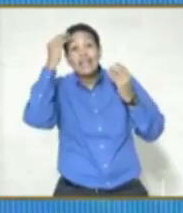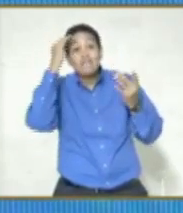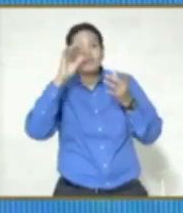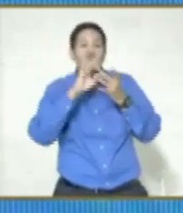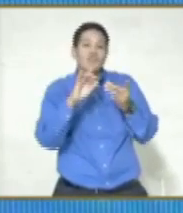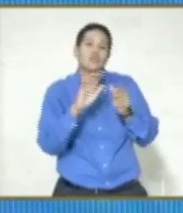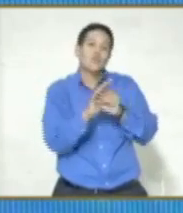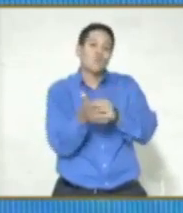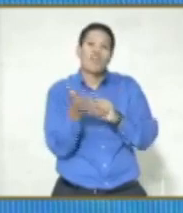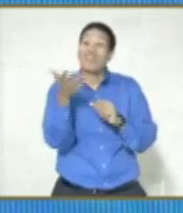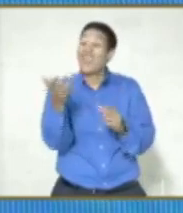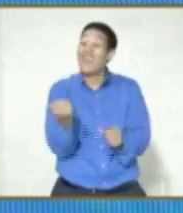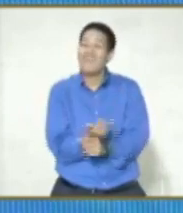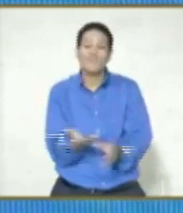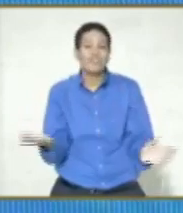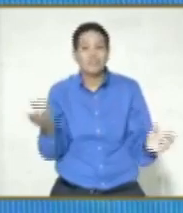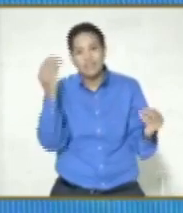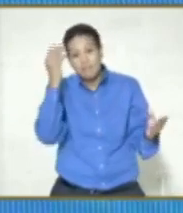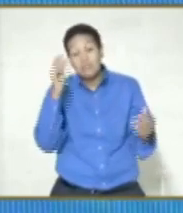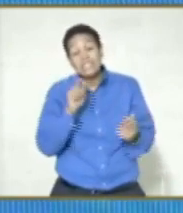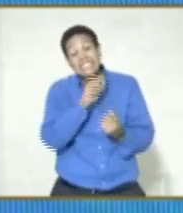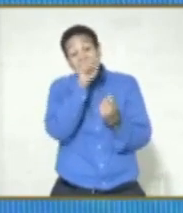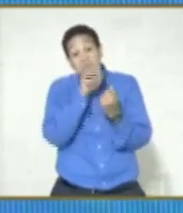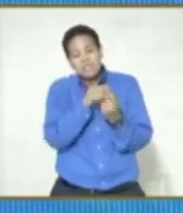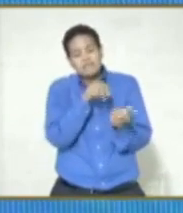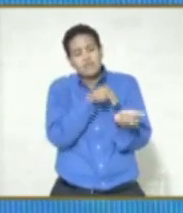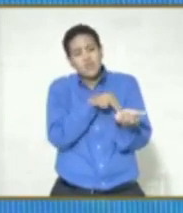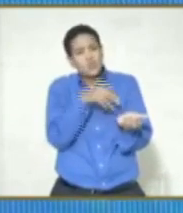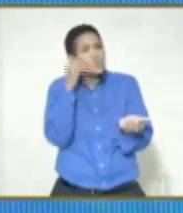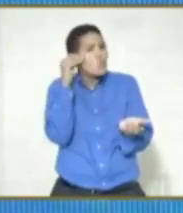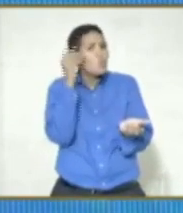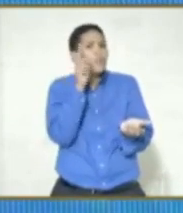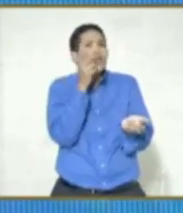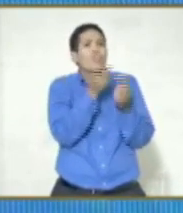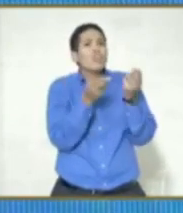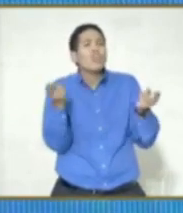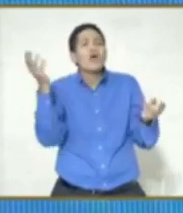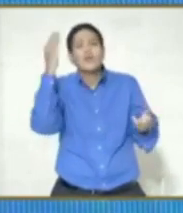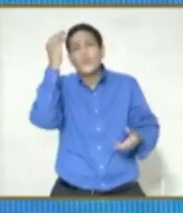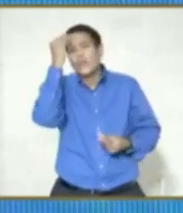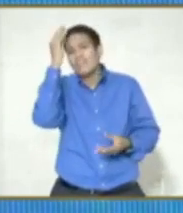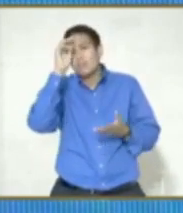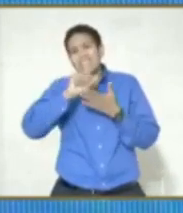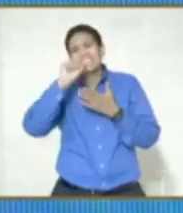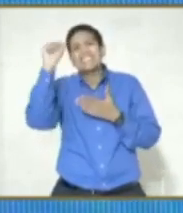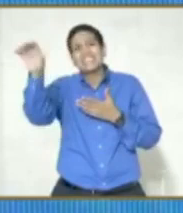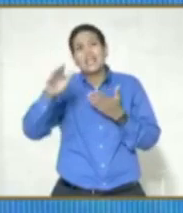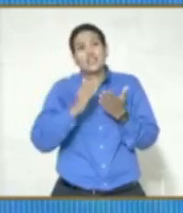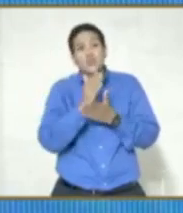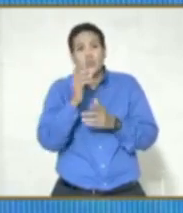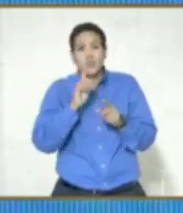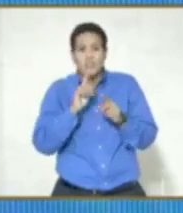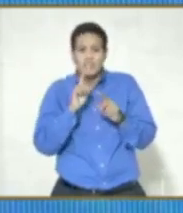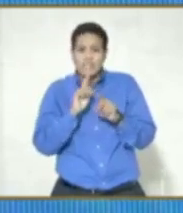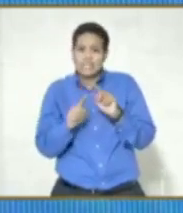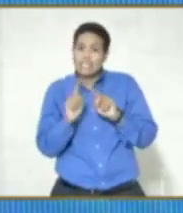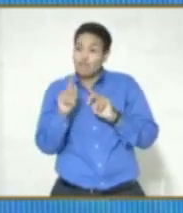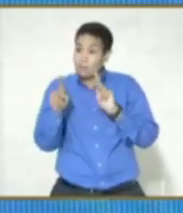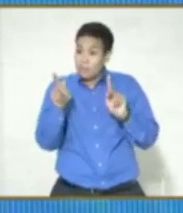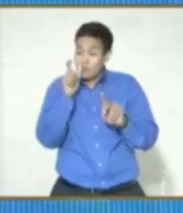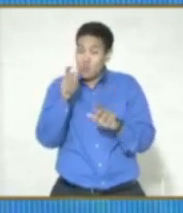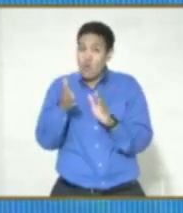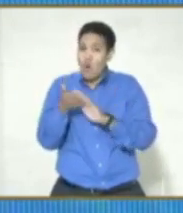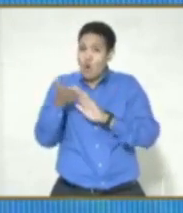COVID-19. Specific to the nursing homes, I know the information has been sent out through the matrons that operate the nursing